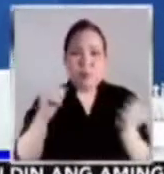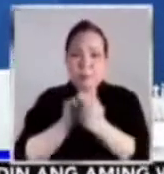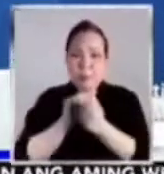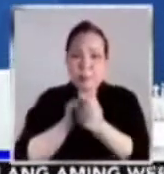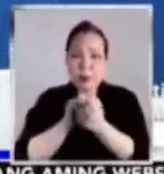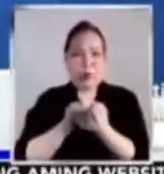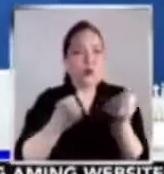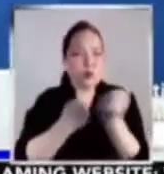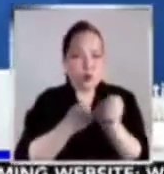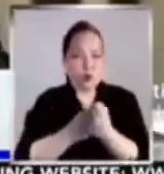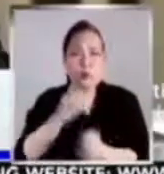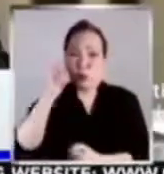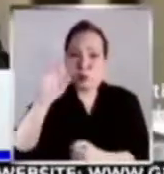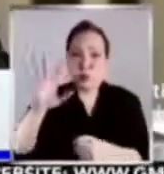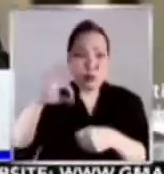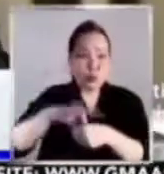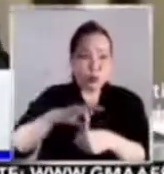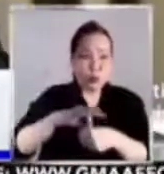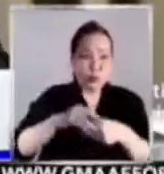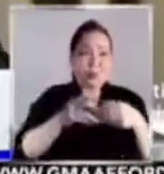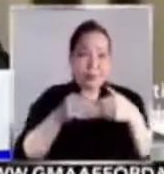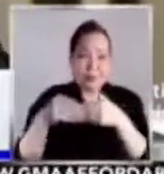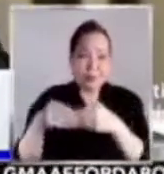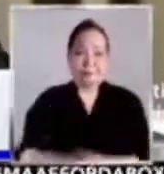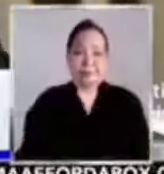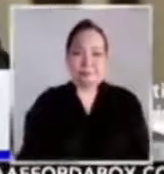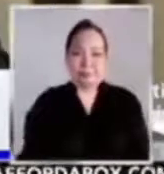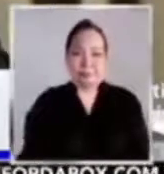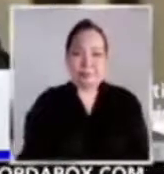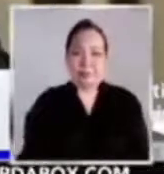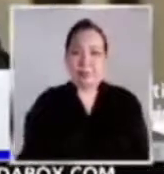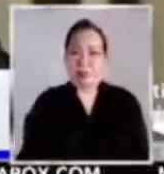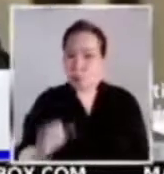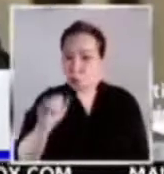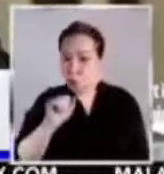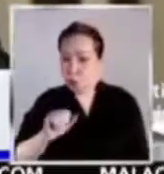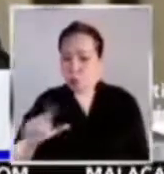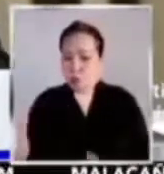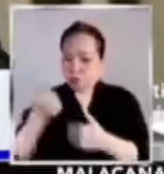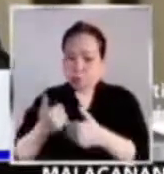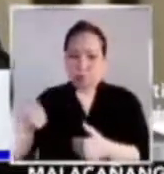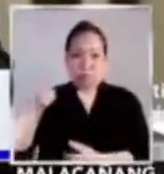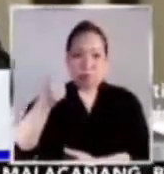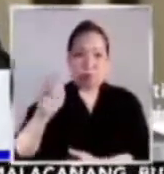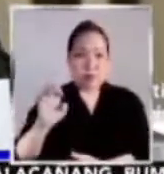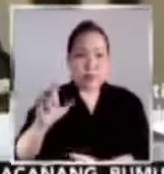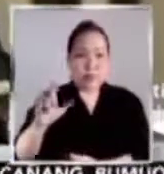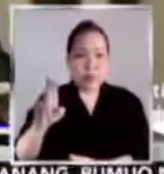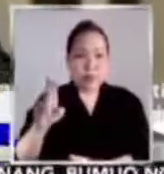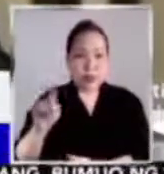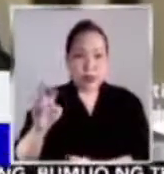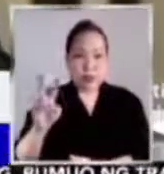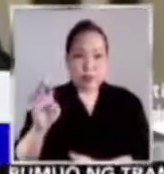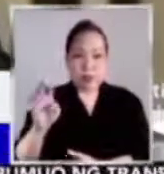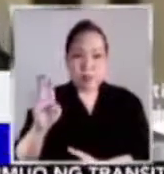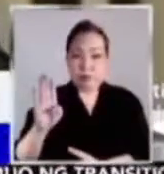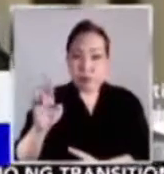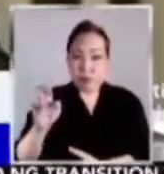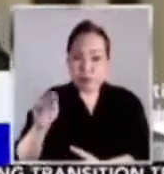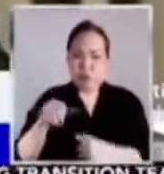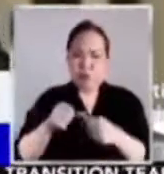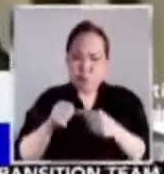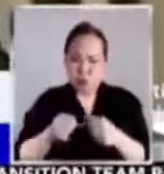new elected leaders. The entire executive branch will continue to perform and dispense with its